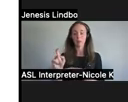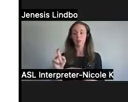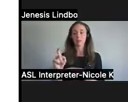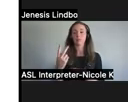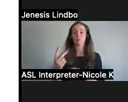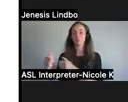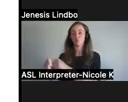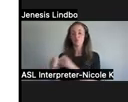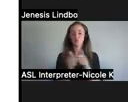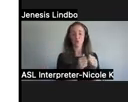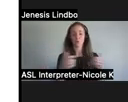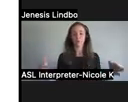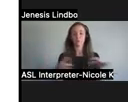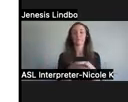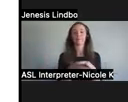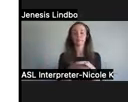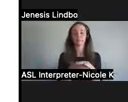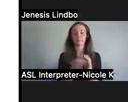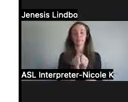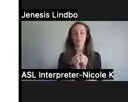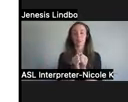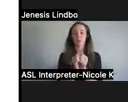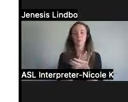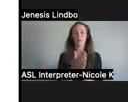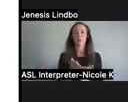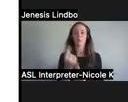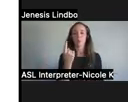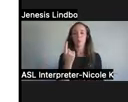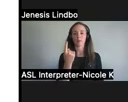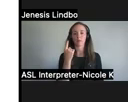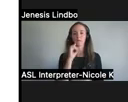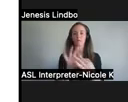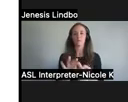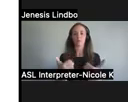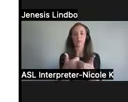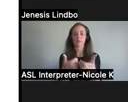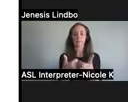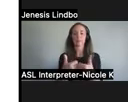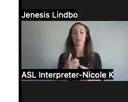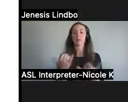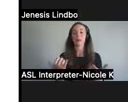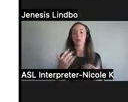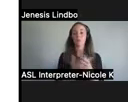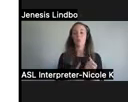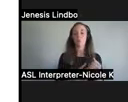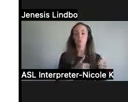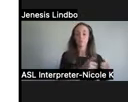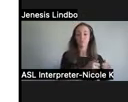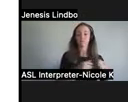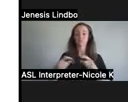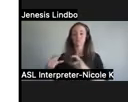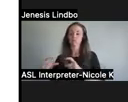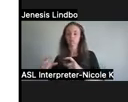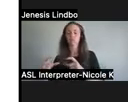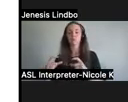controllers and pair them together to work as one controller on the console. So now both of these controllers, you can use buttons for both